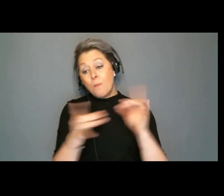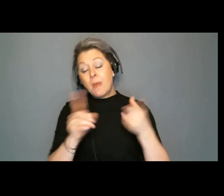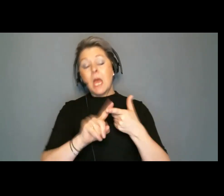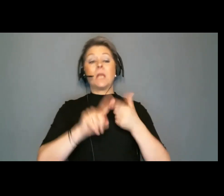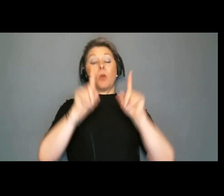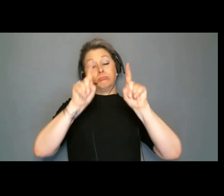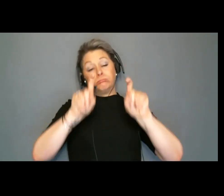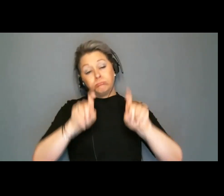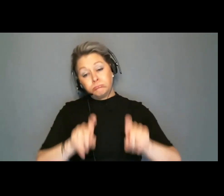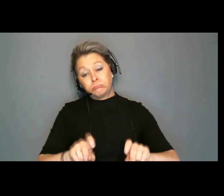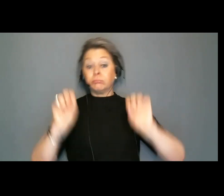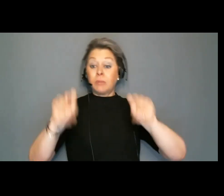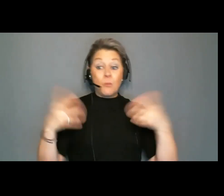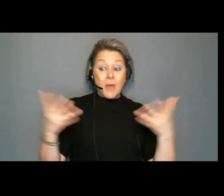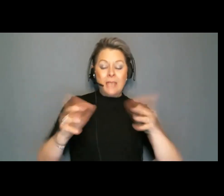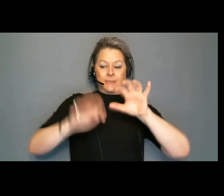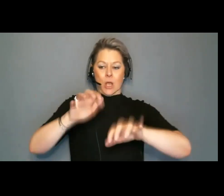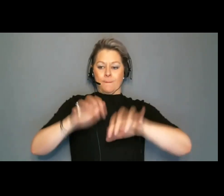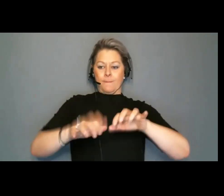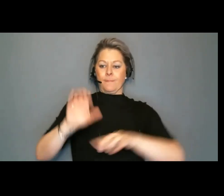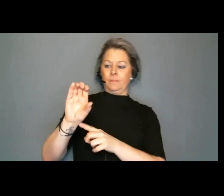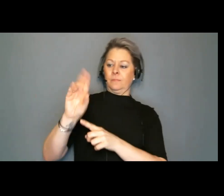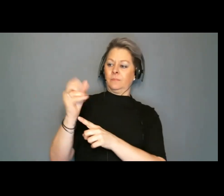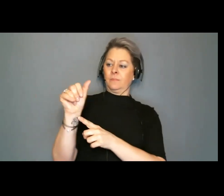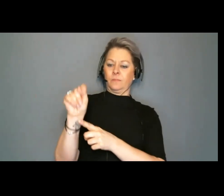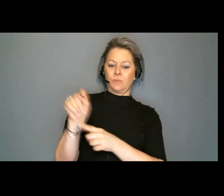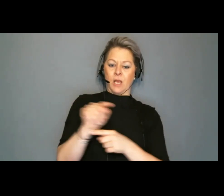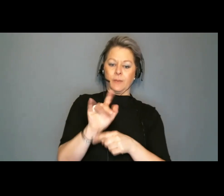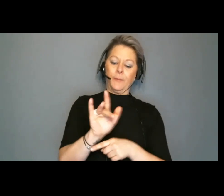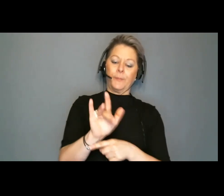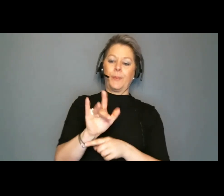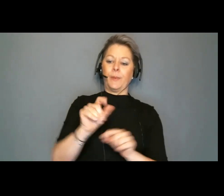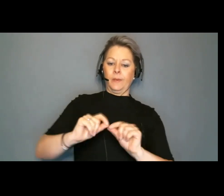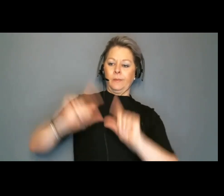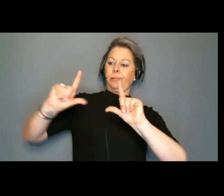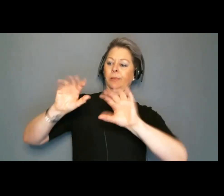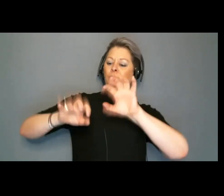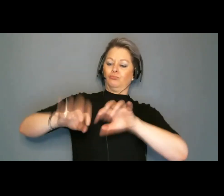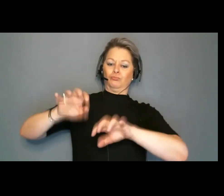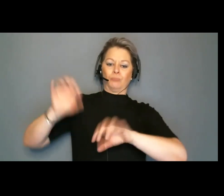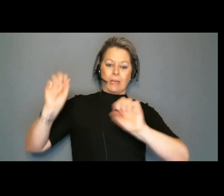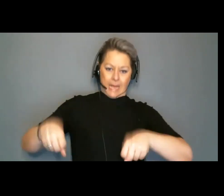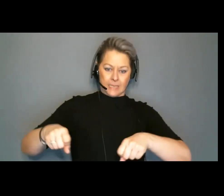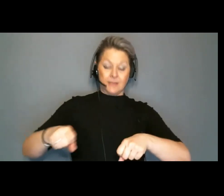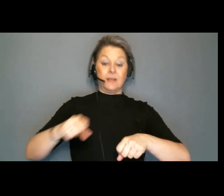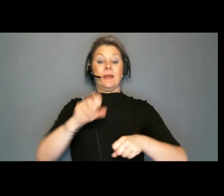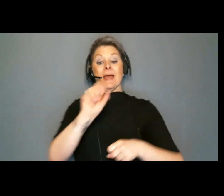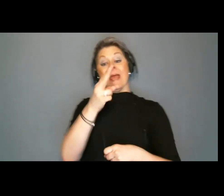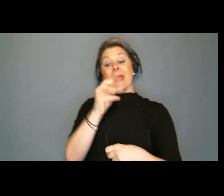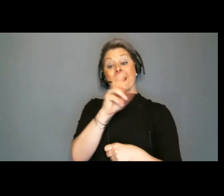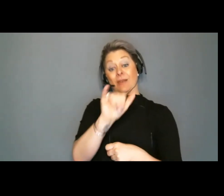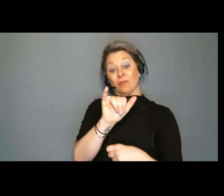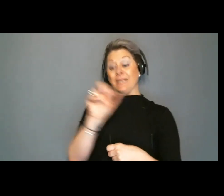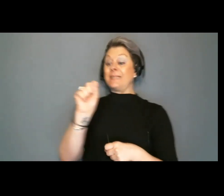question, you could put it in the chat box, and Henry and Steve will answer them after they're finished